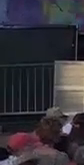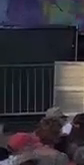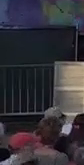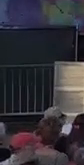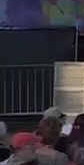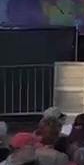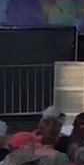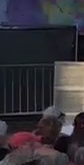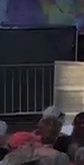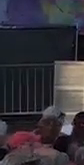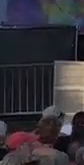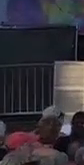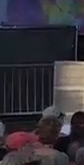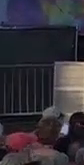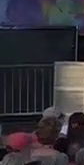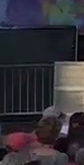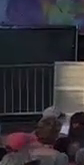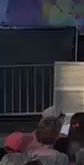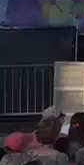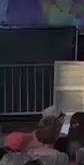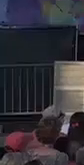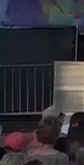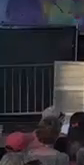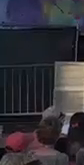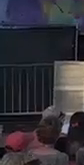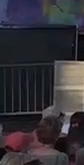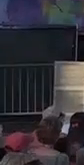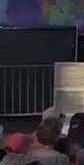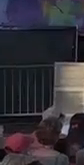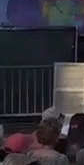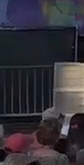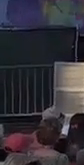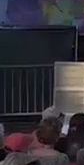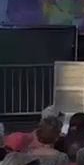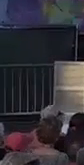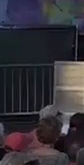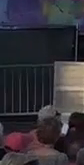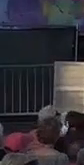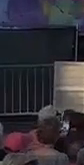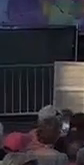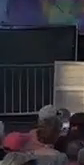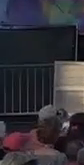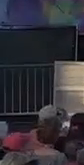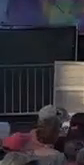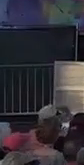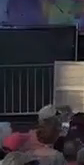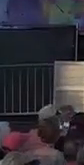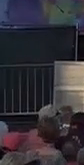Please give a warm welcome to the San Diego Pride Youth Marching Band.